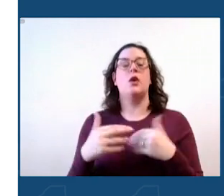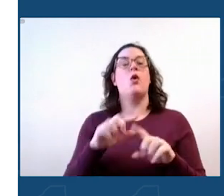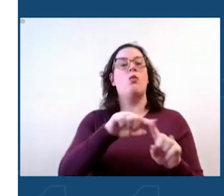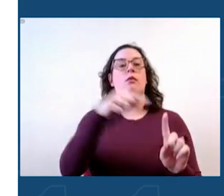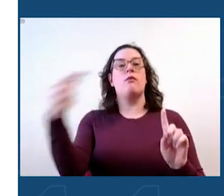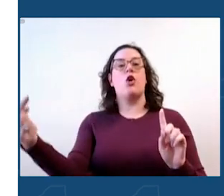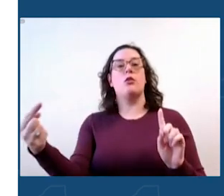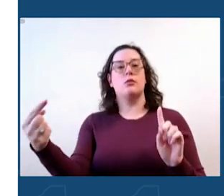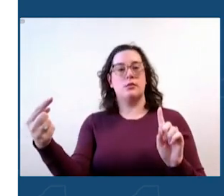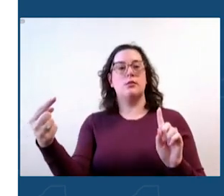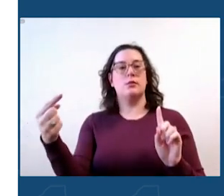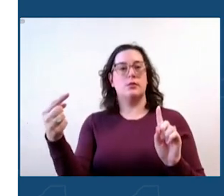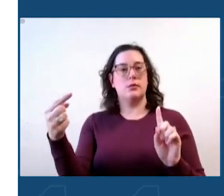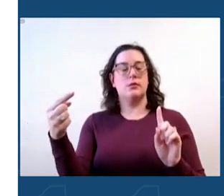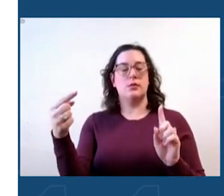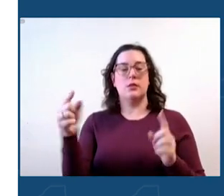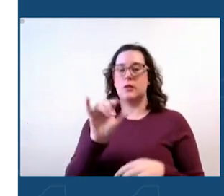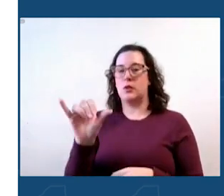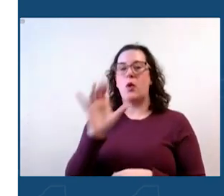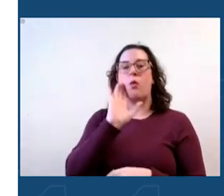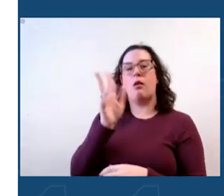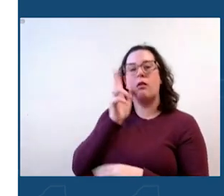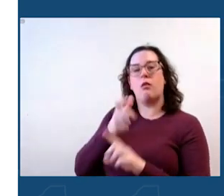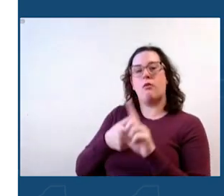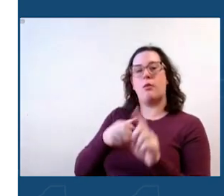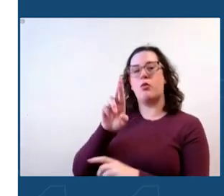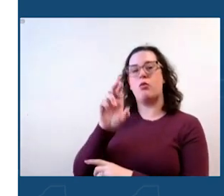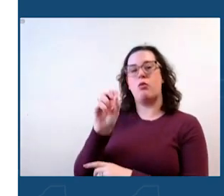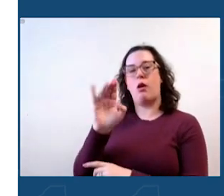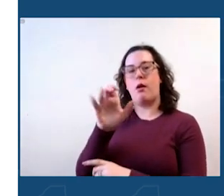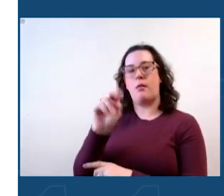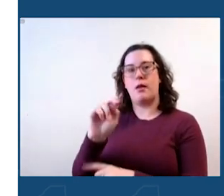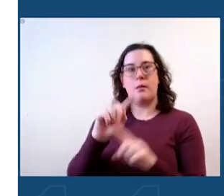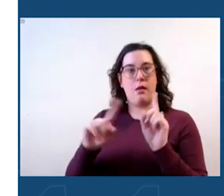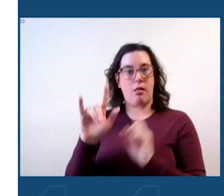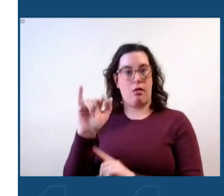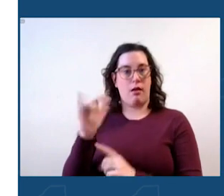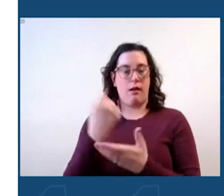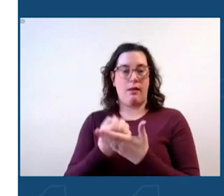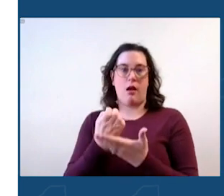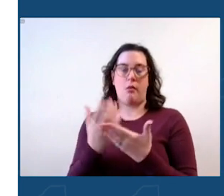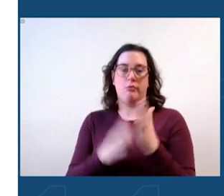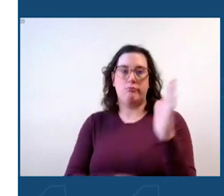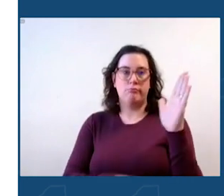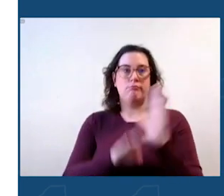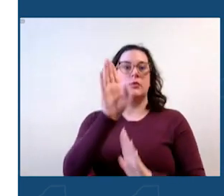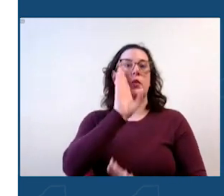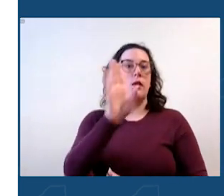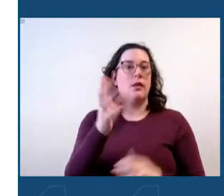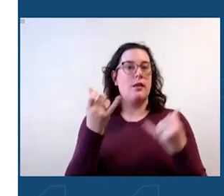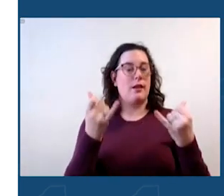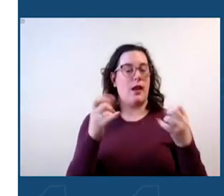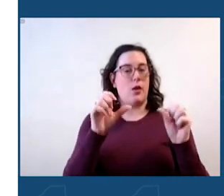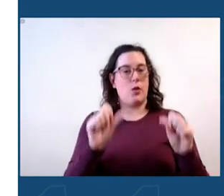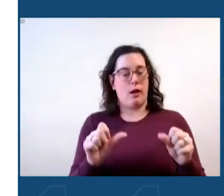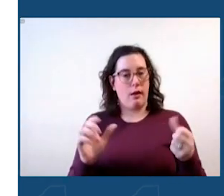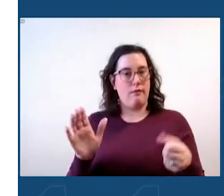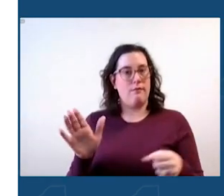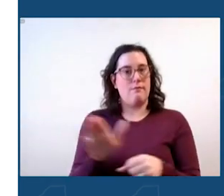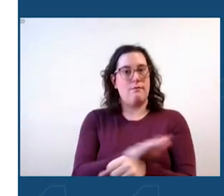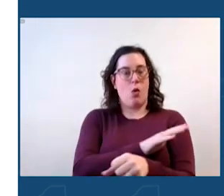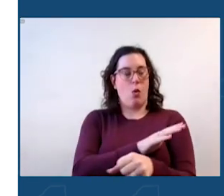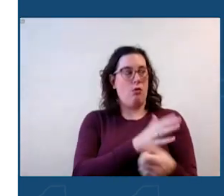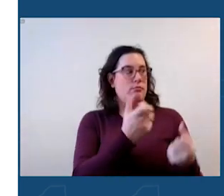to hear from Robin, but that's huge for the Long Island economy because now you really can draw on the full talent pool of